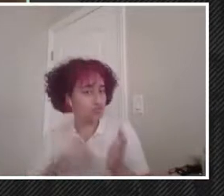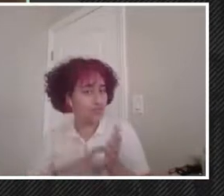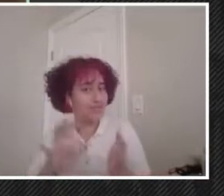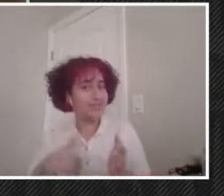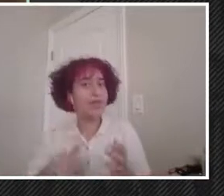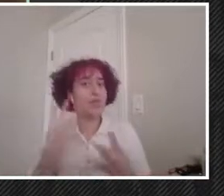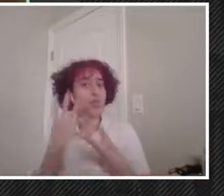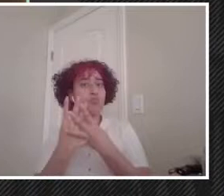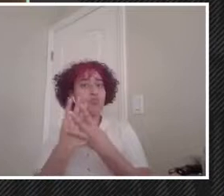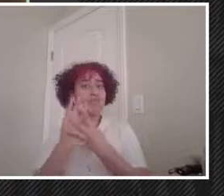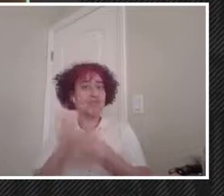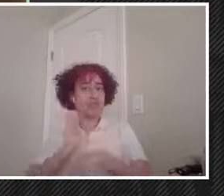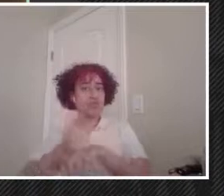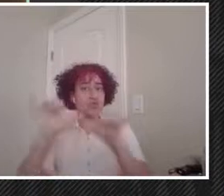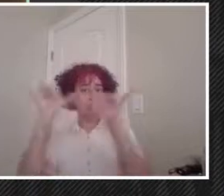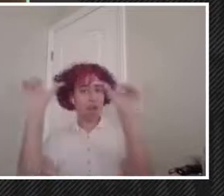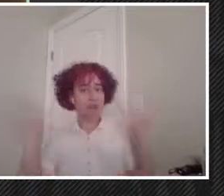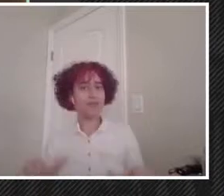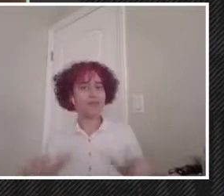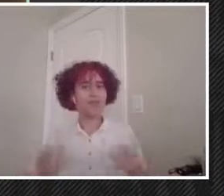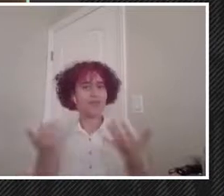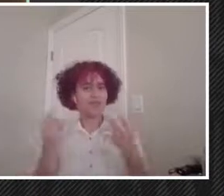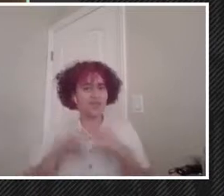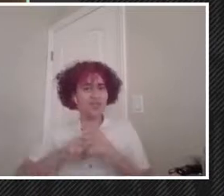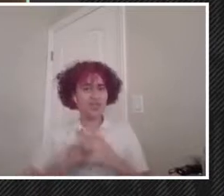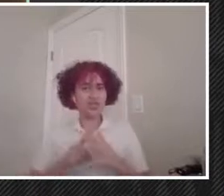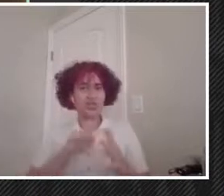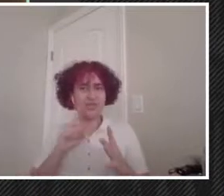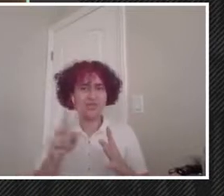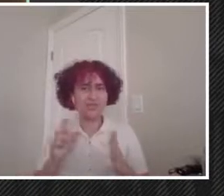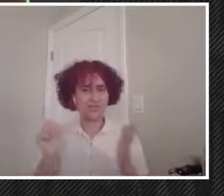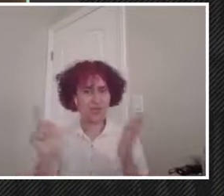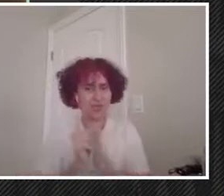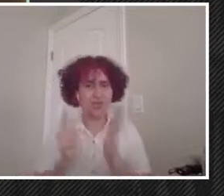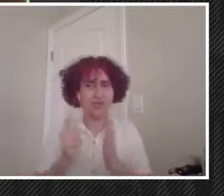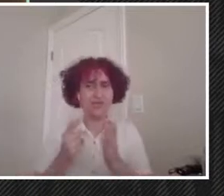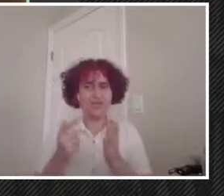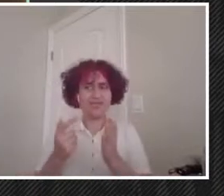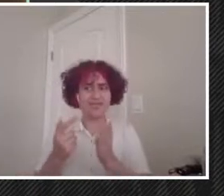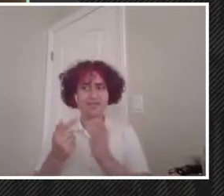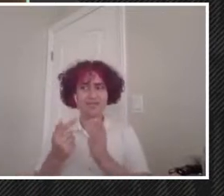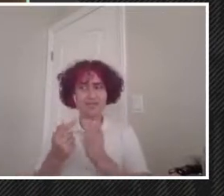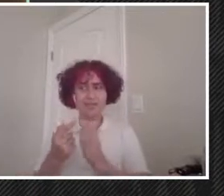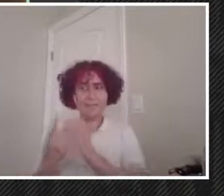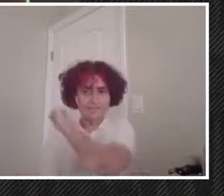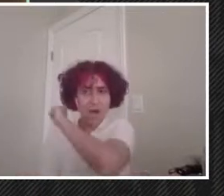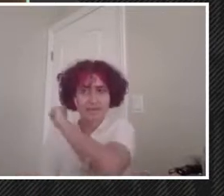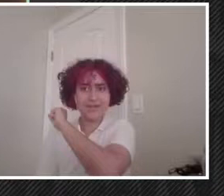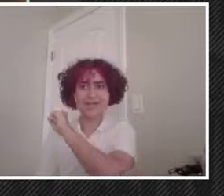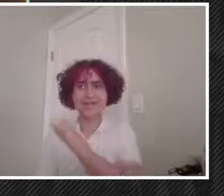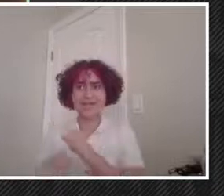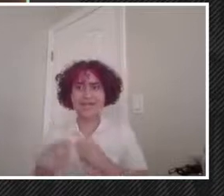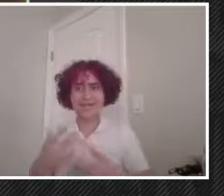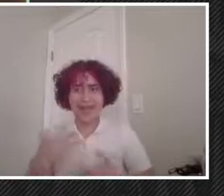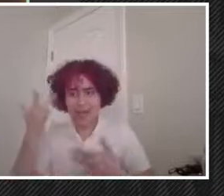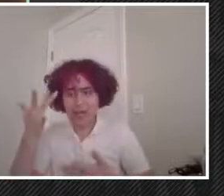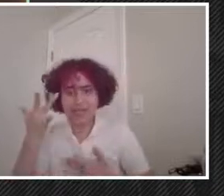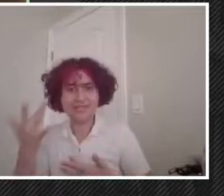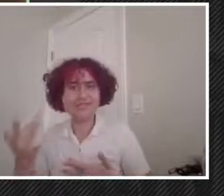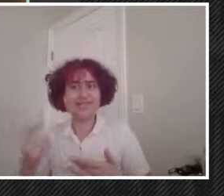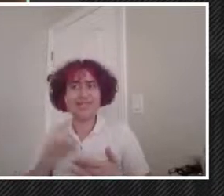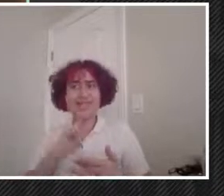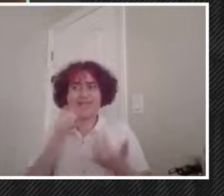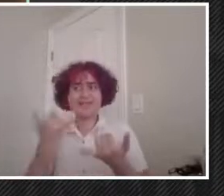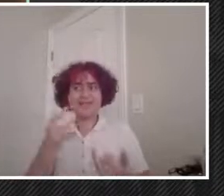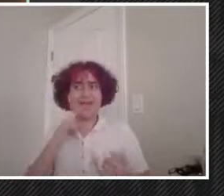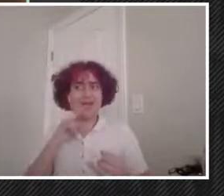we've criminalized poverty and sickness in a way that is inhumane, and our prison system, as it currently